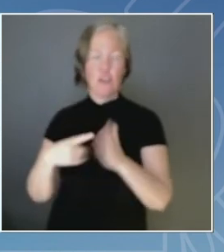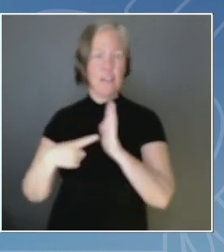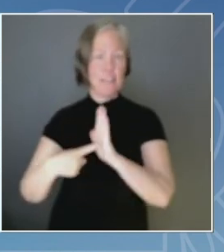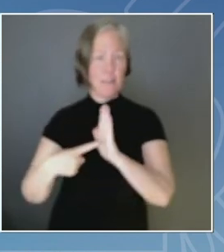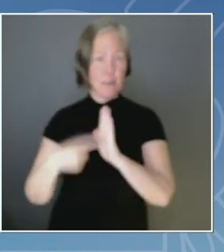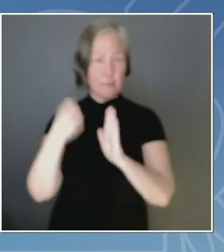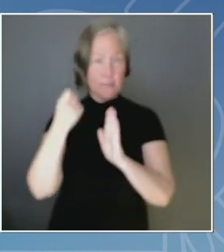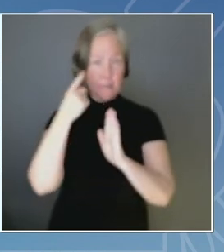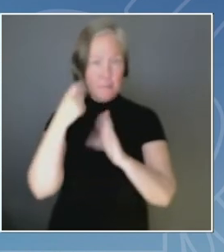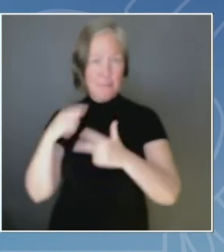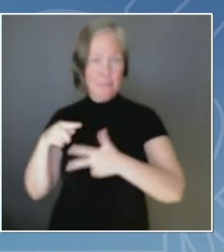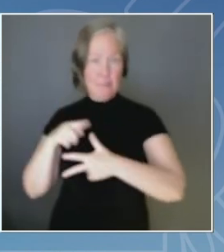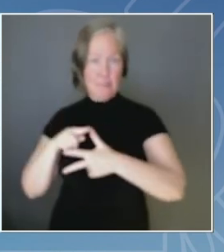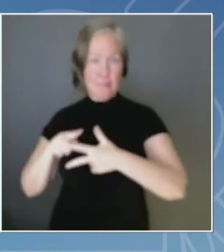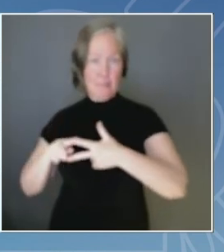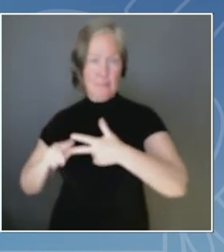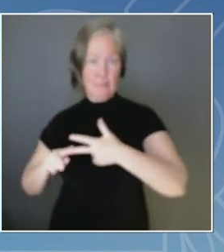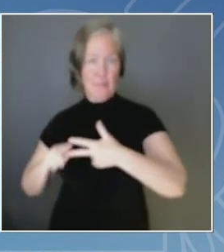and the youngest one,